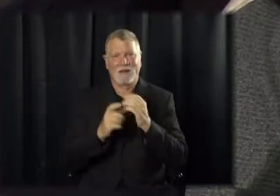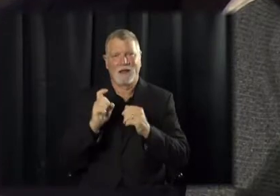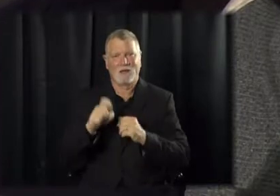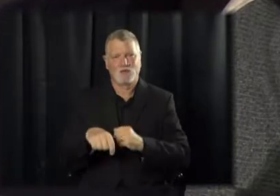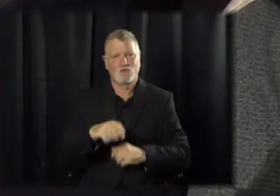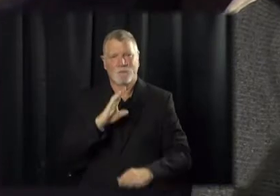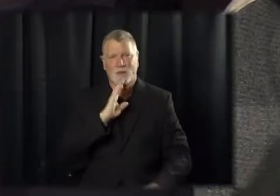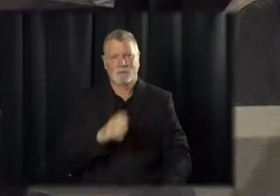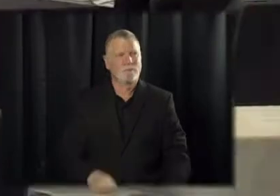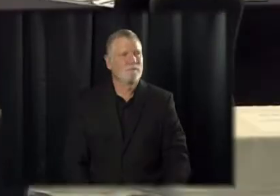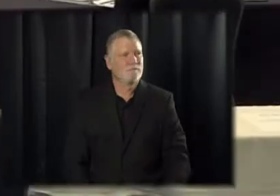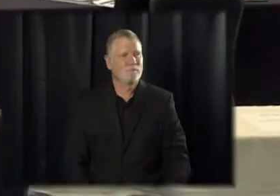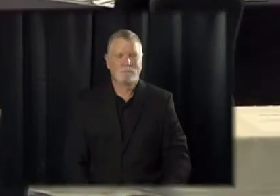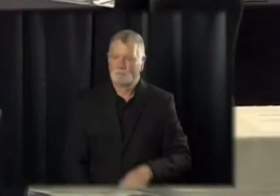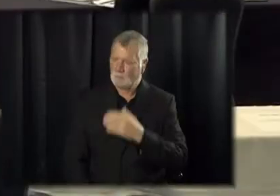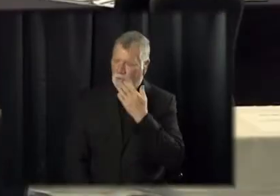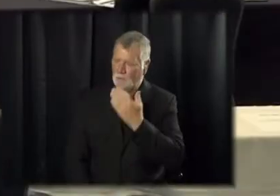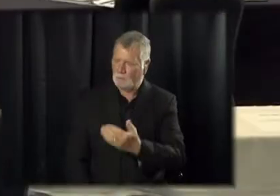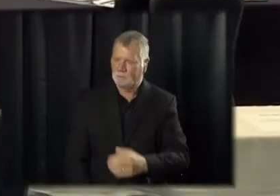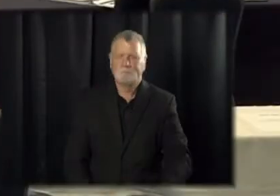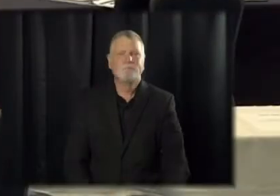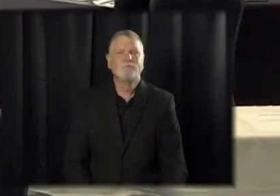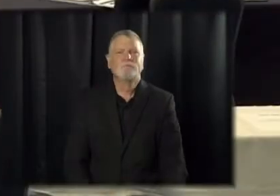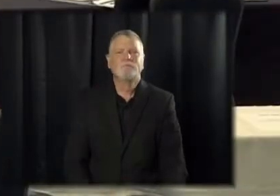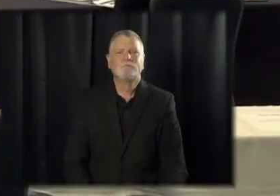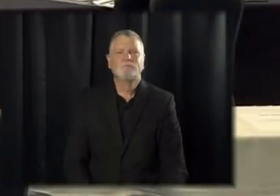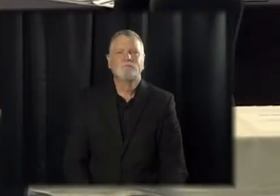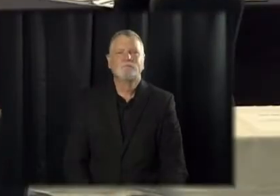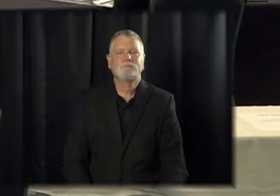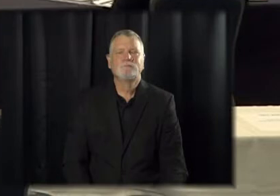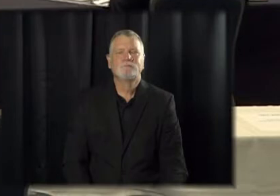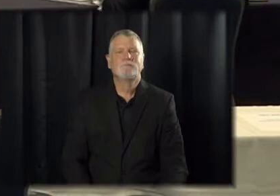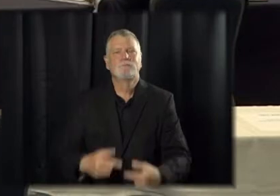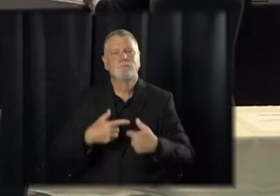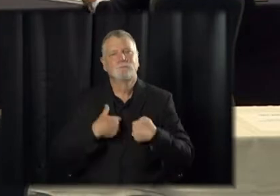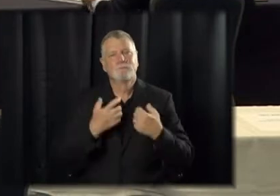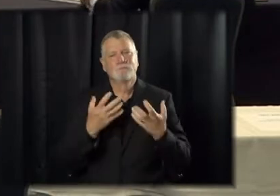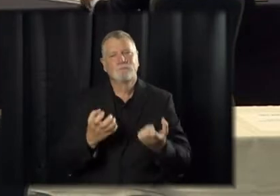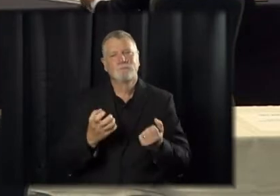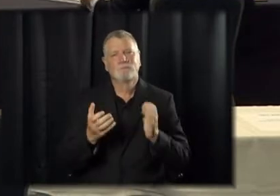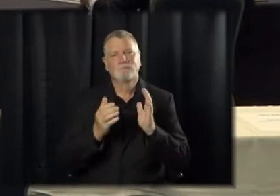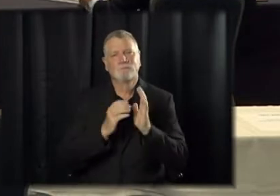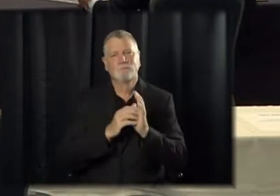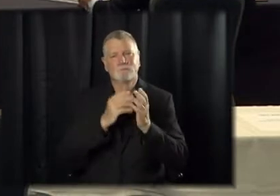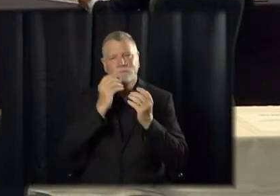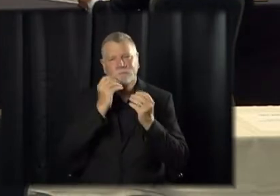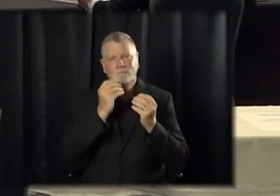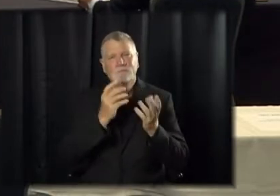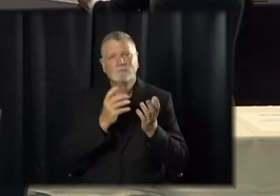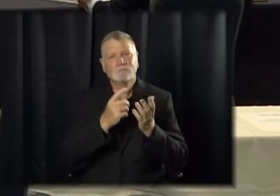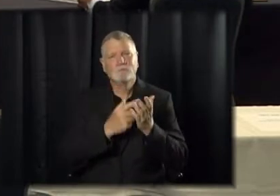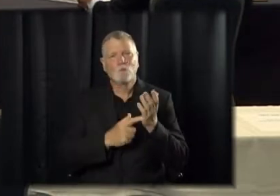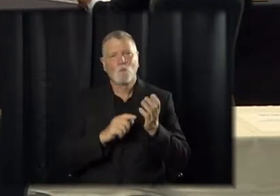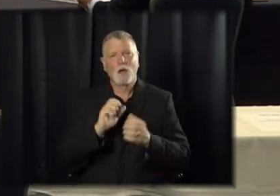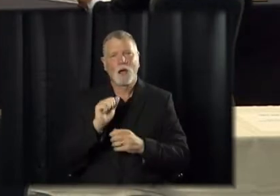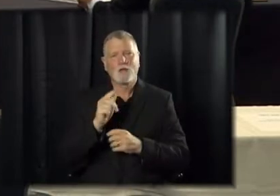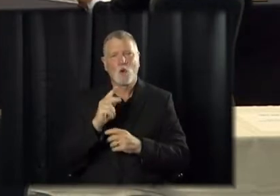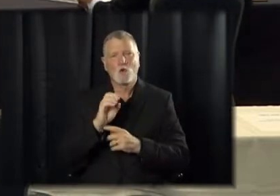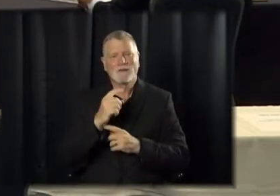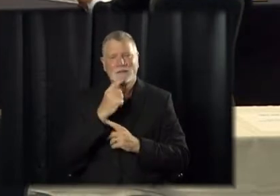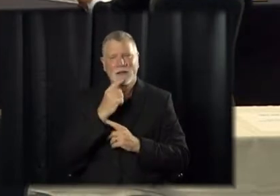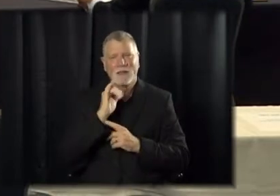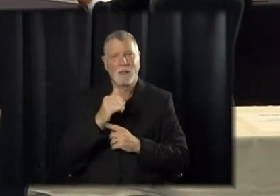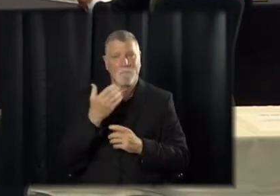should be. Thank you. Thank you, Antonio. Just to reiterate what Antonio said, this was